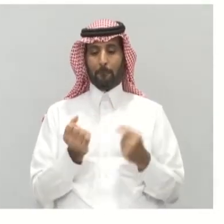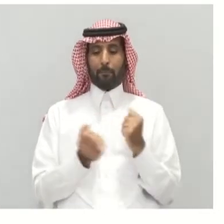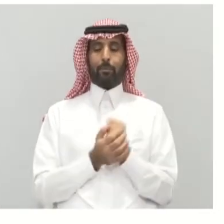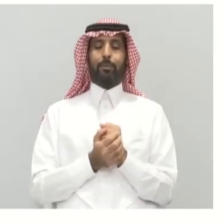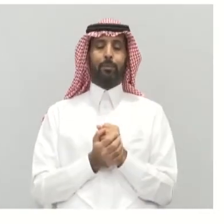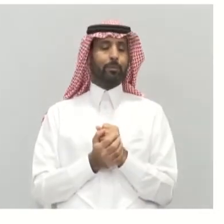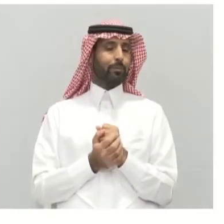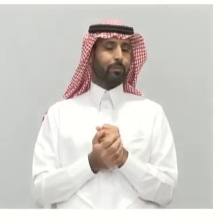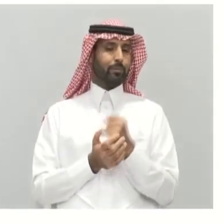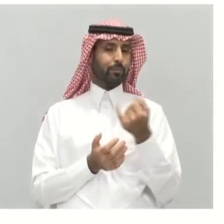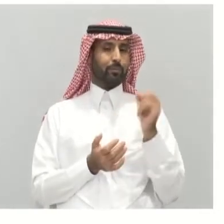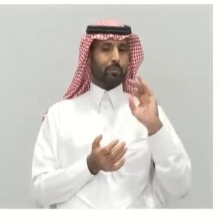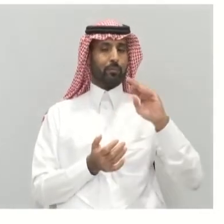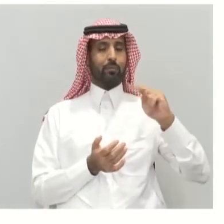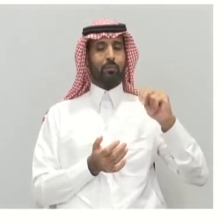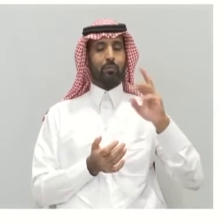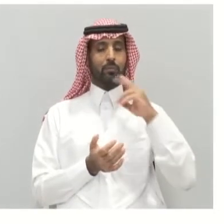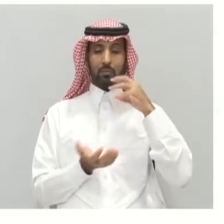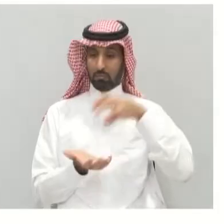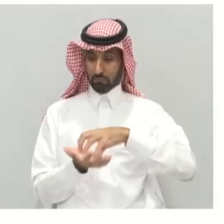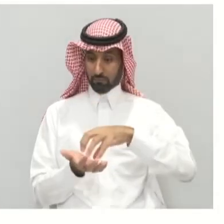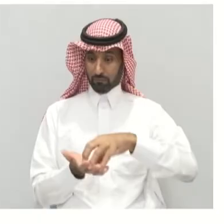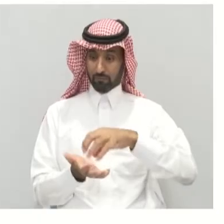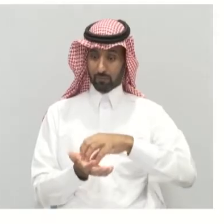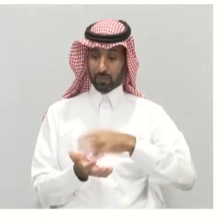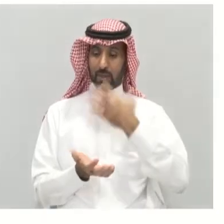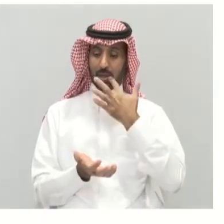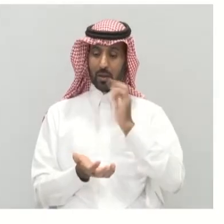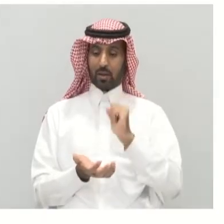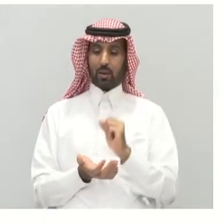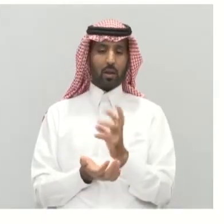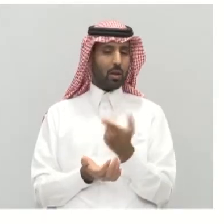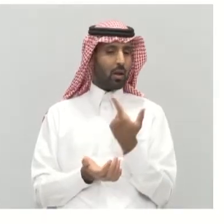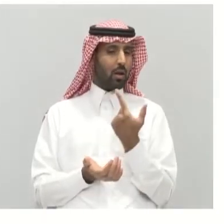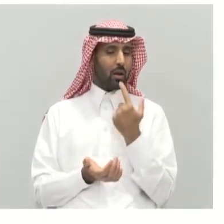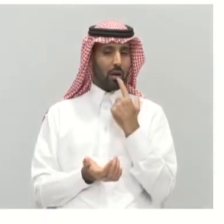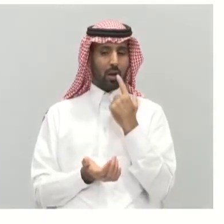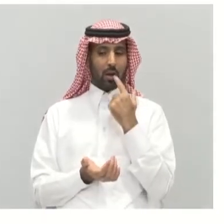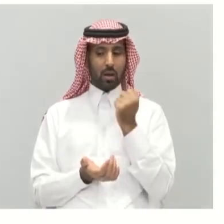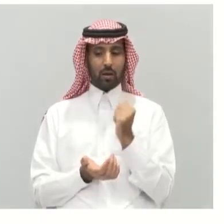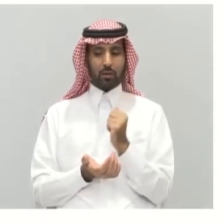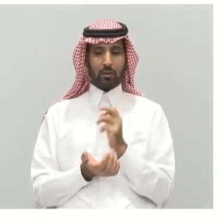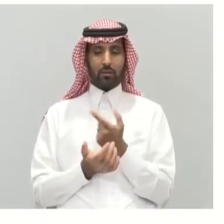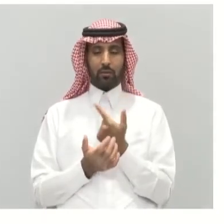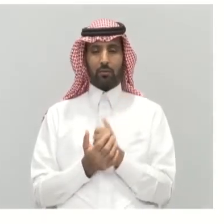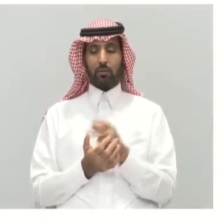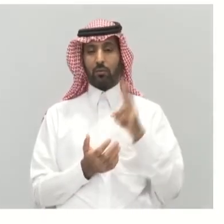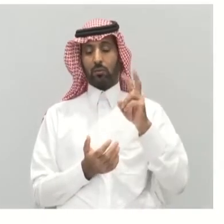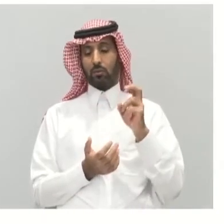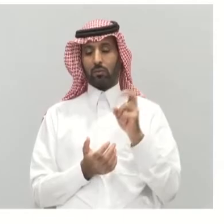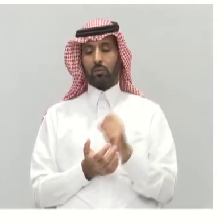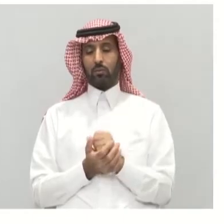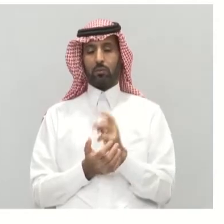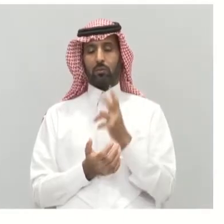in. In, it should be a year. You can say, I was born in 2000. I was born